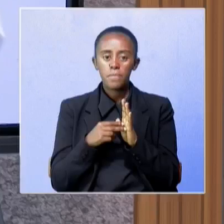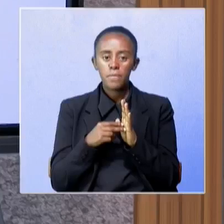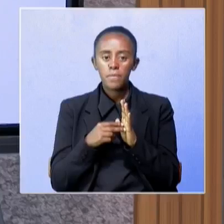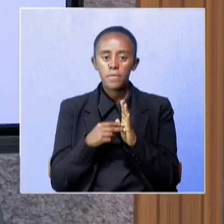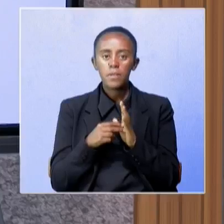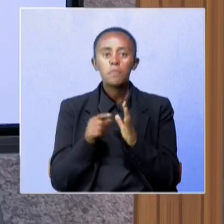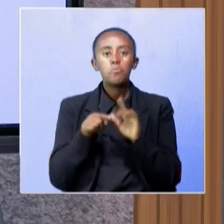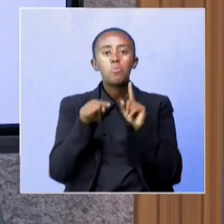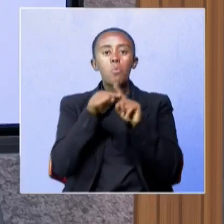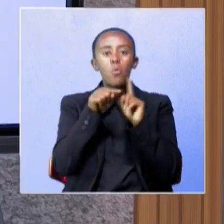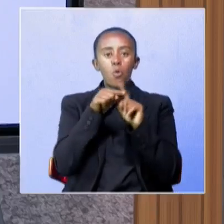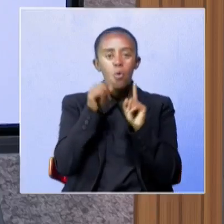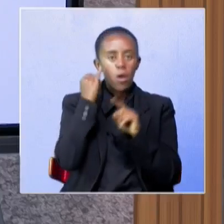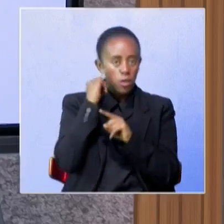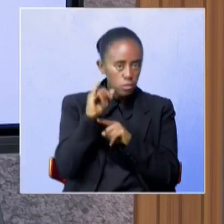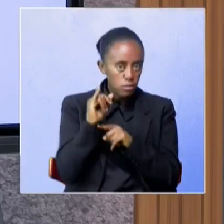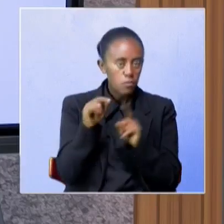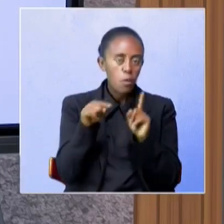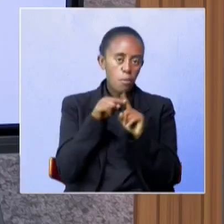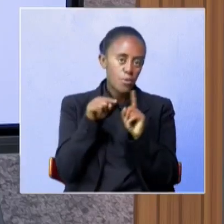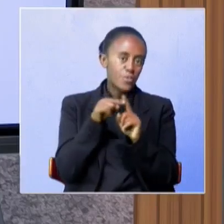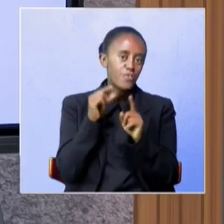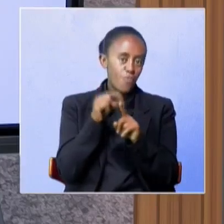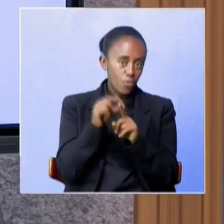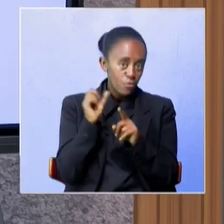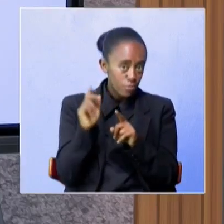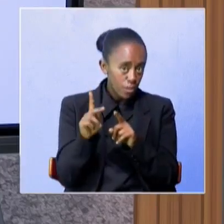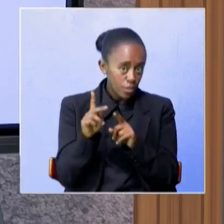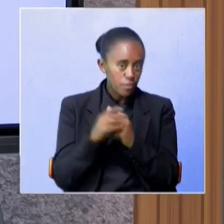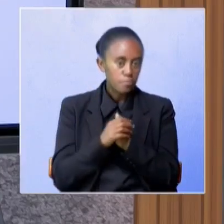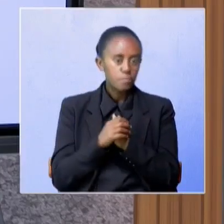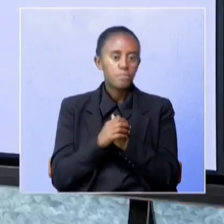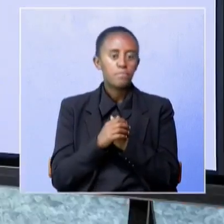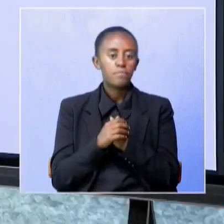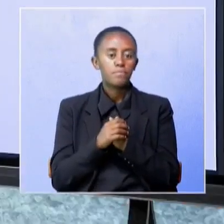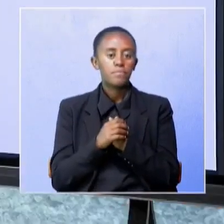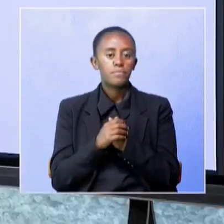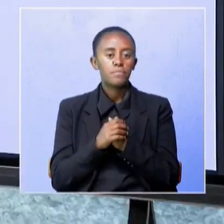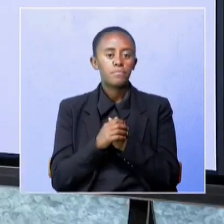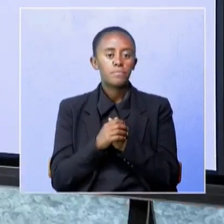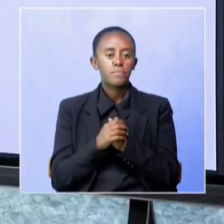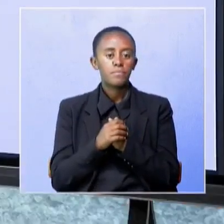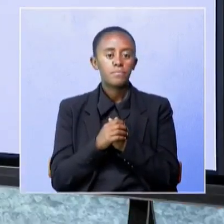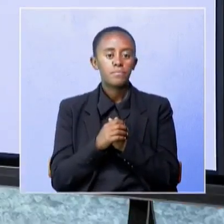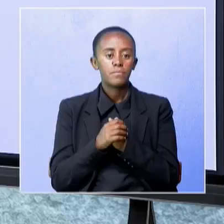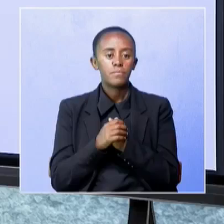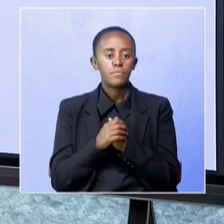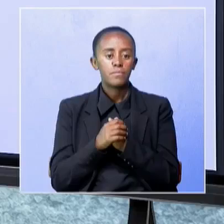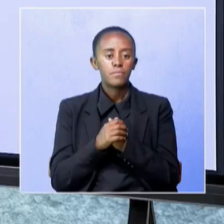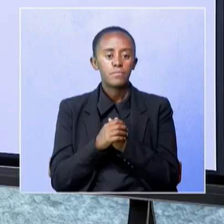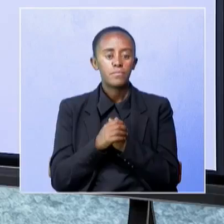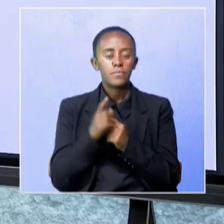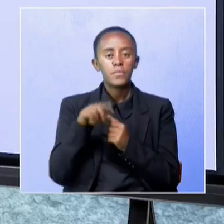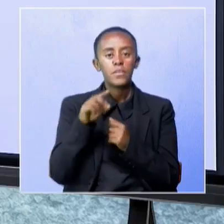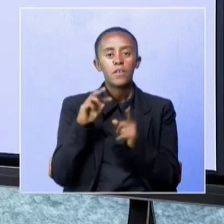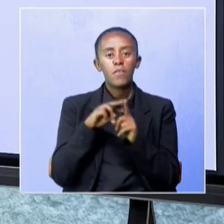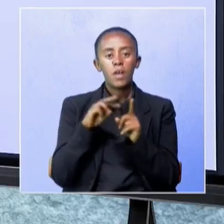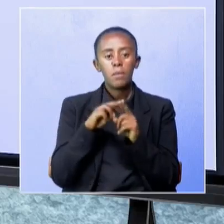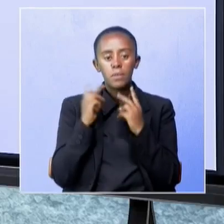a positive idea and a positive word. Okay. What other vocabularies can we